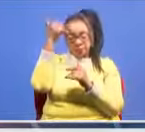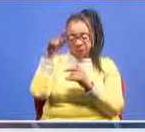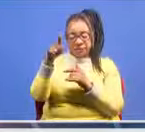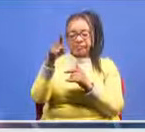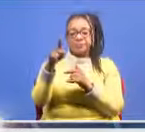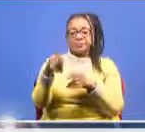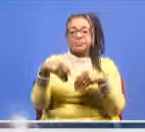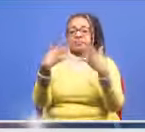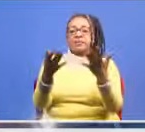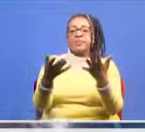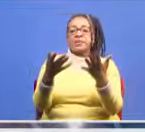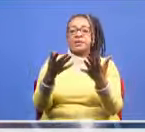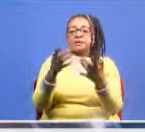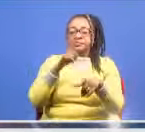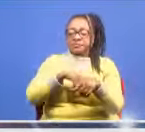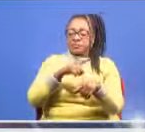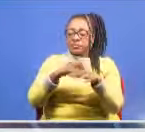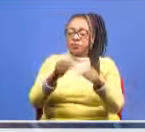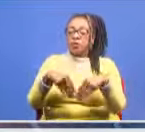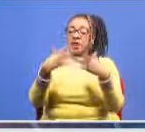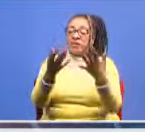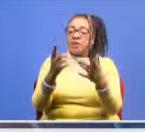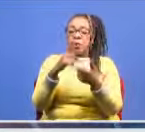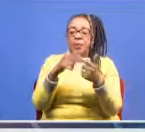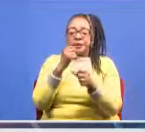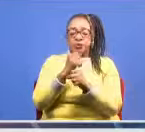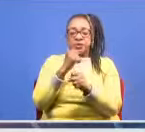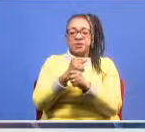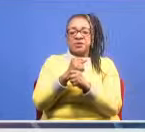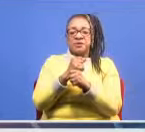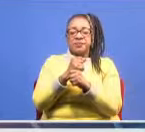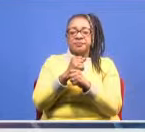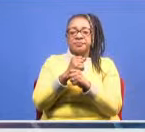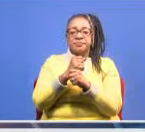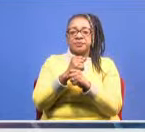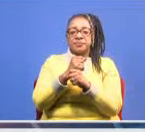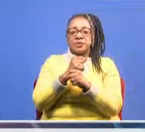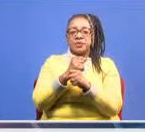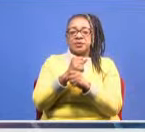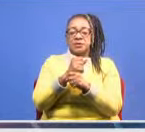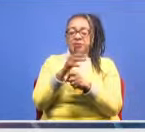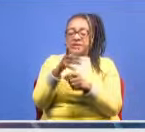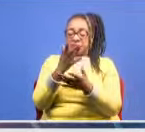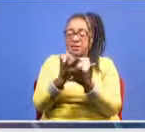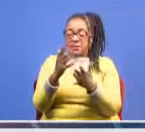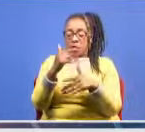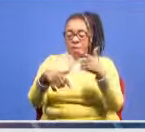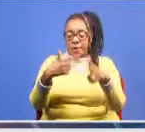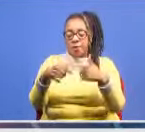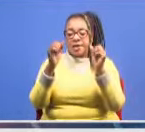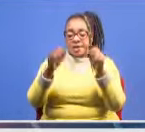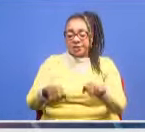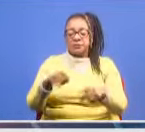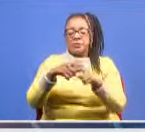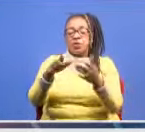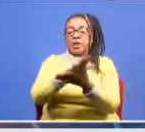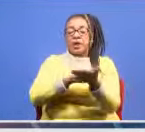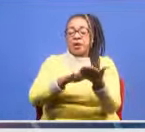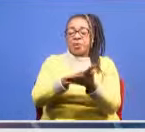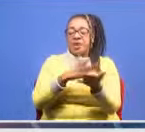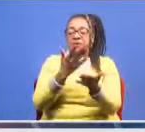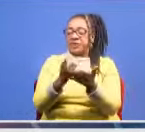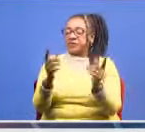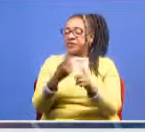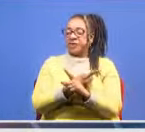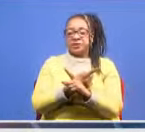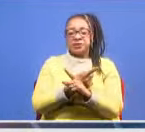and these guys are not lying to deliver. What they are doing is to lie to the president that these things are going on right. But okay, on the ground, things are totally wrong.